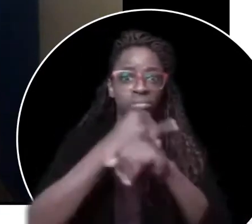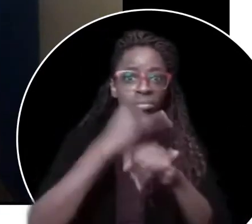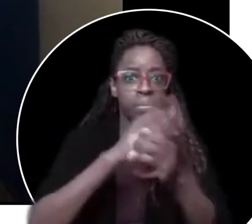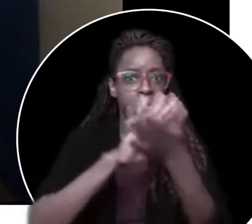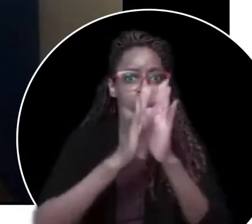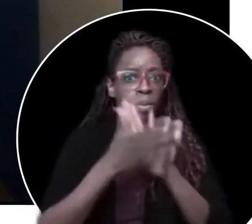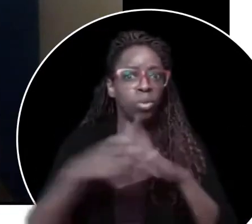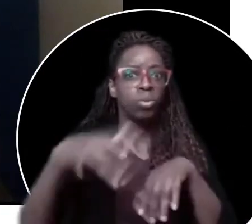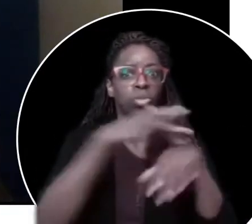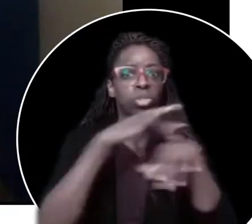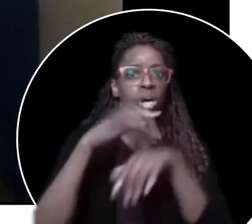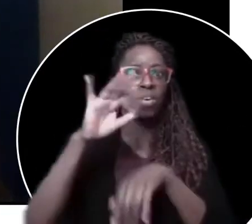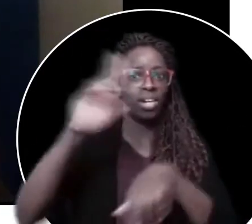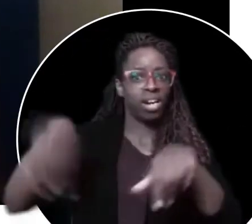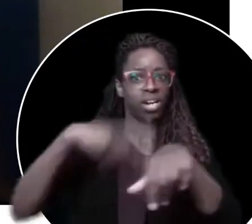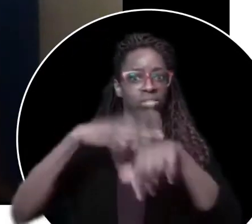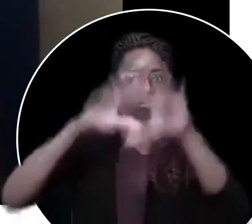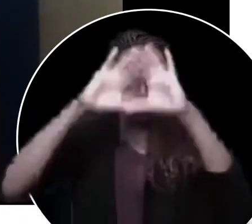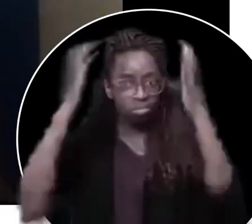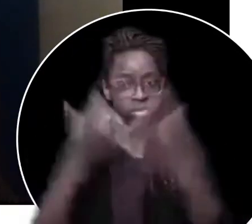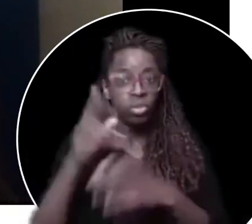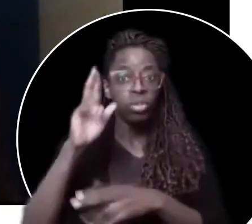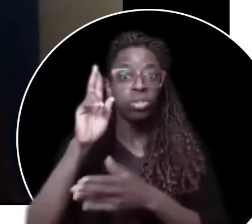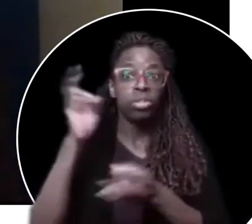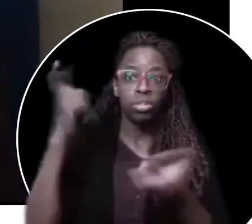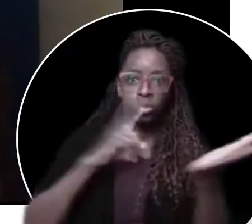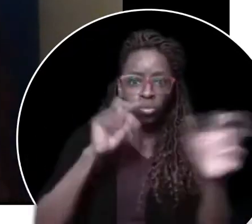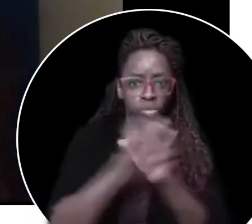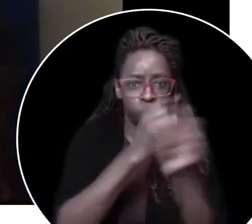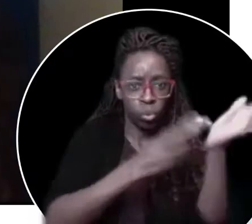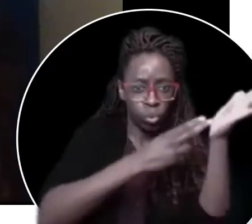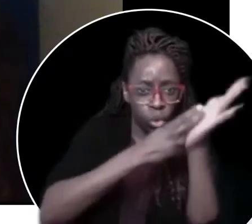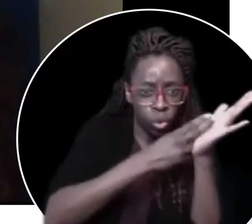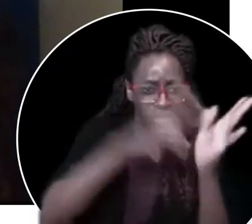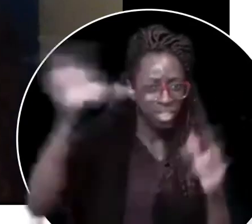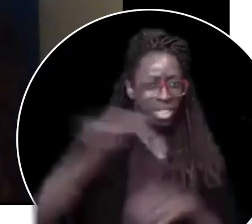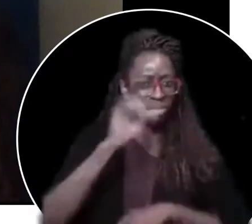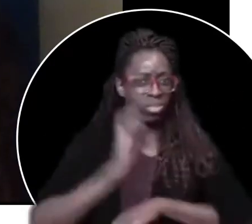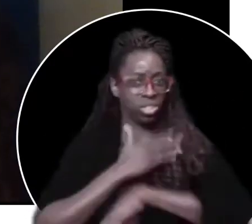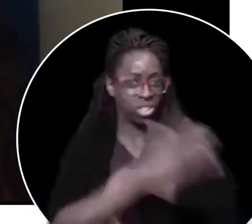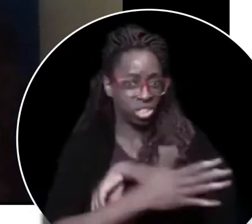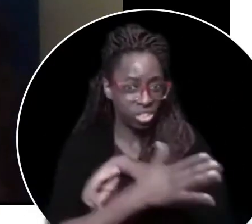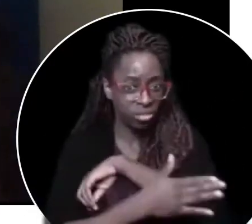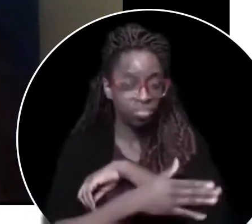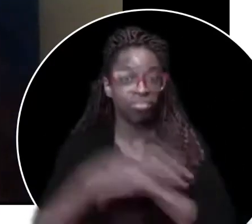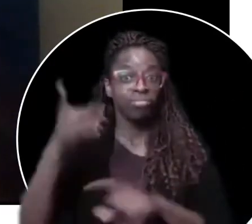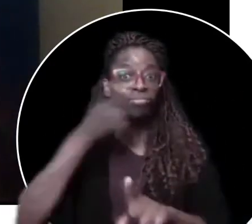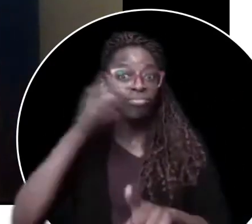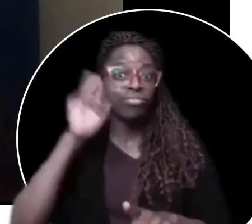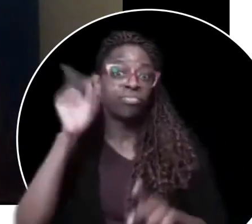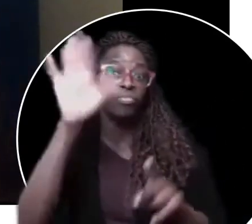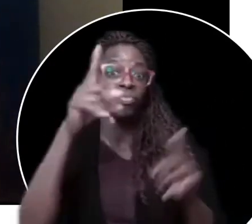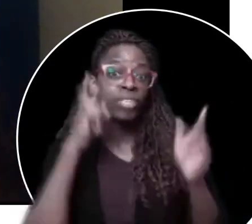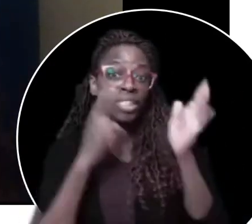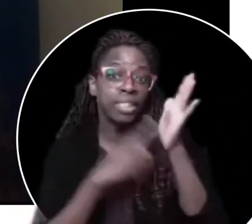a century. The tangible truth, the tangible results of these learned lies is